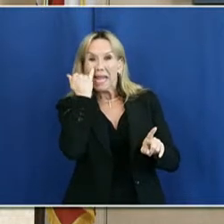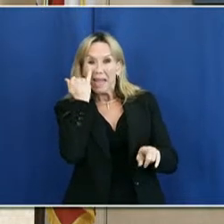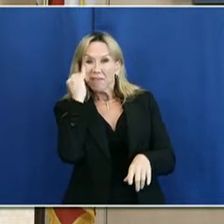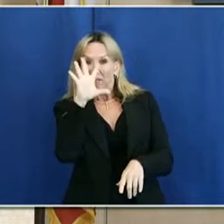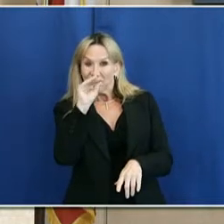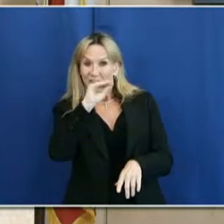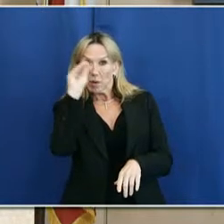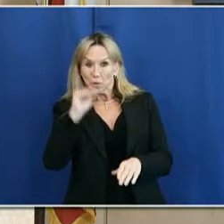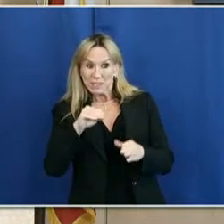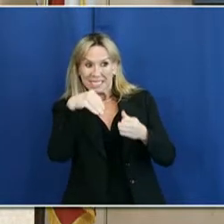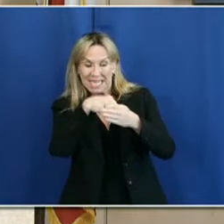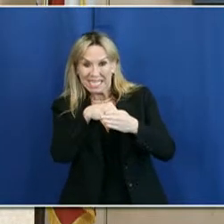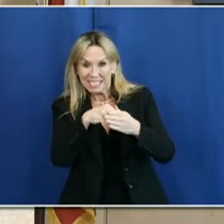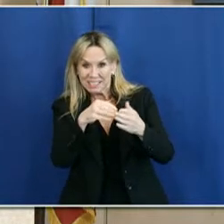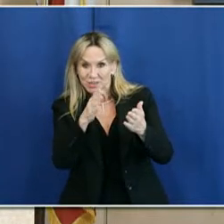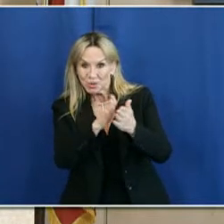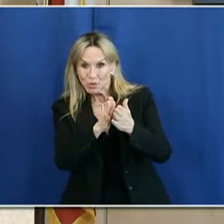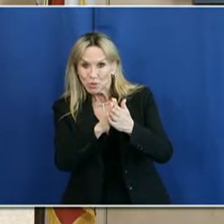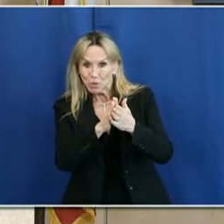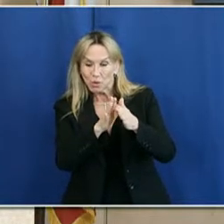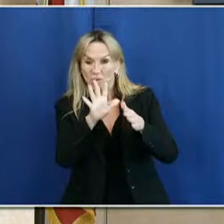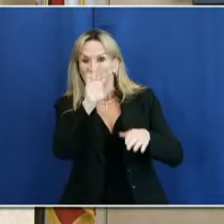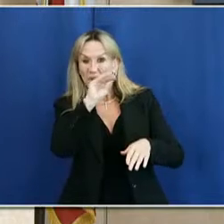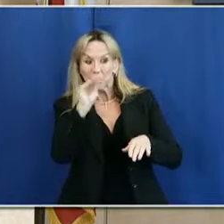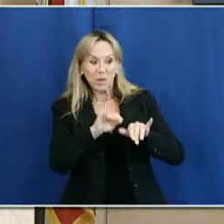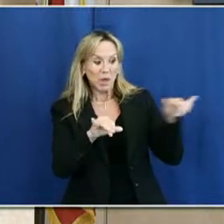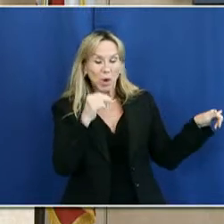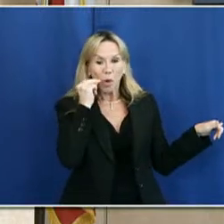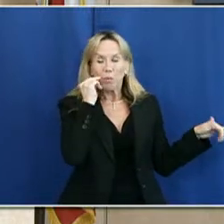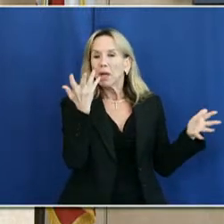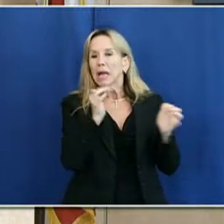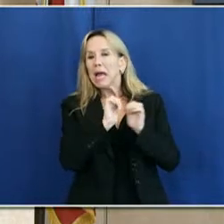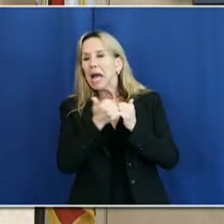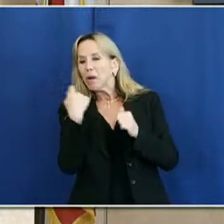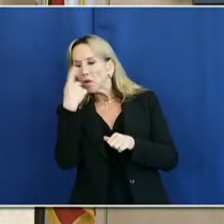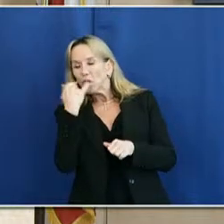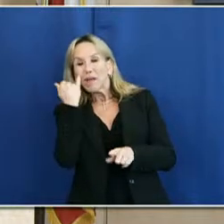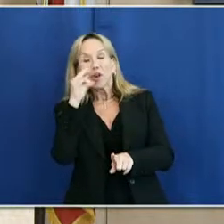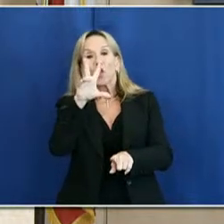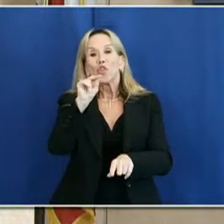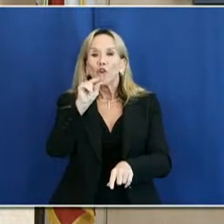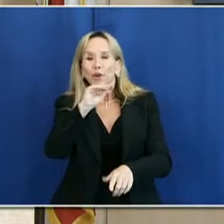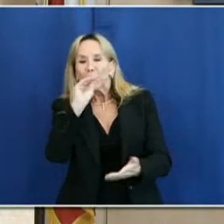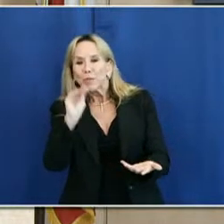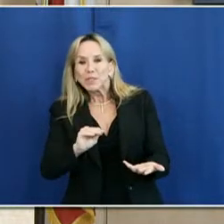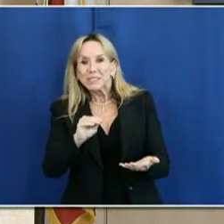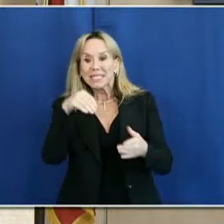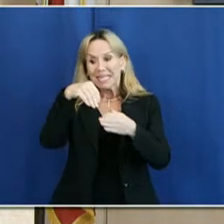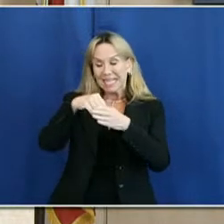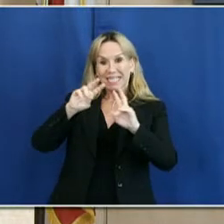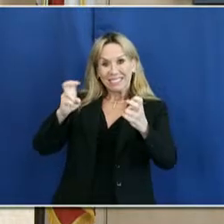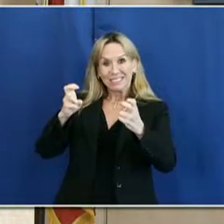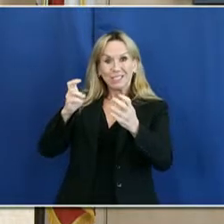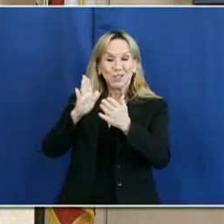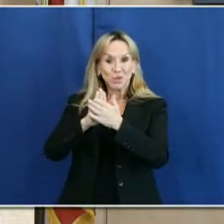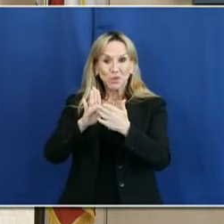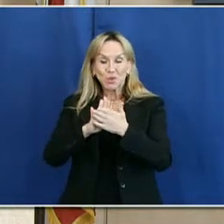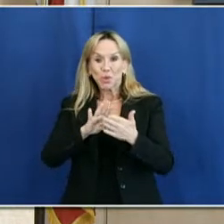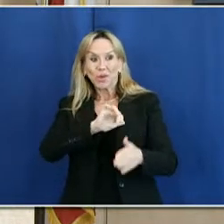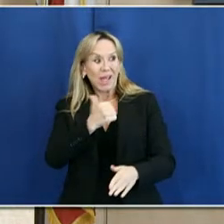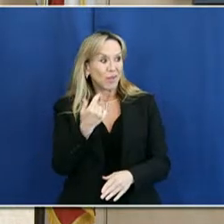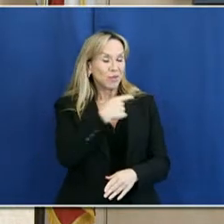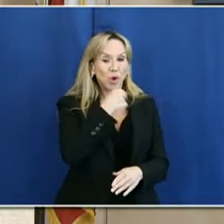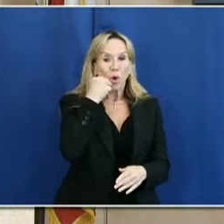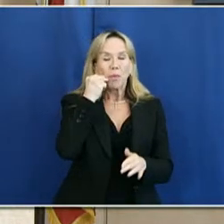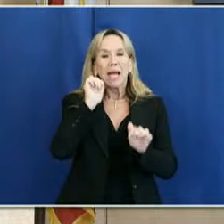kids are on campus, 30% of your kids? How are you going to deliver a hybrid level instruction? How are you going to accommodate